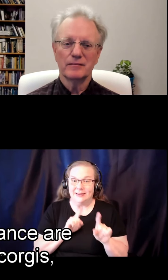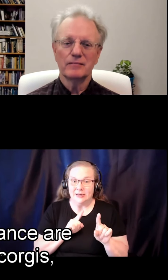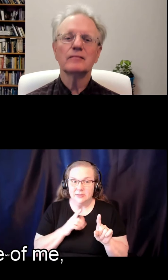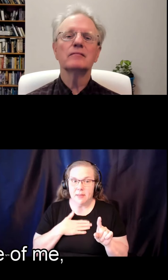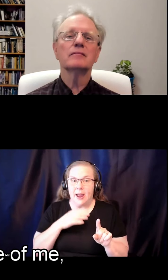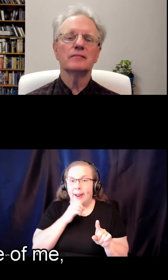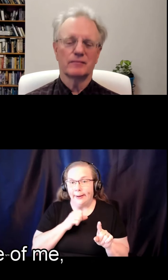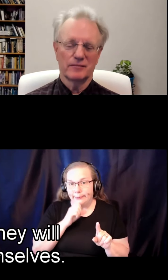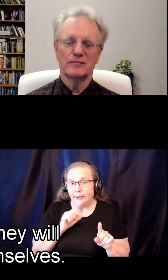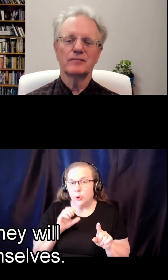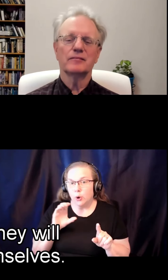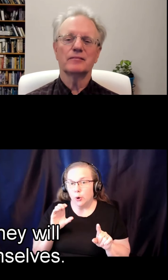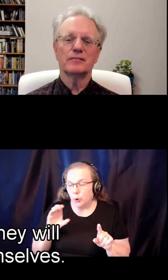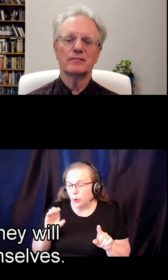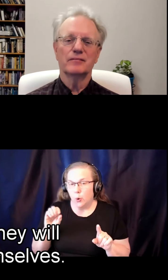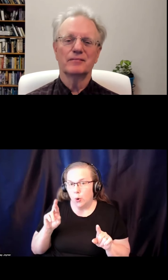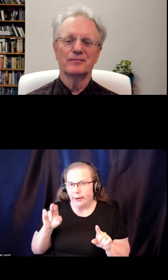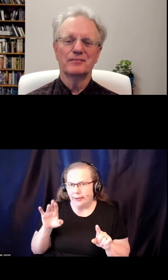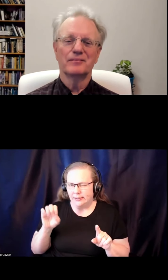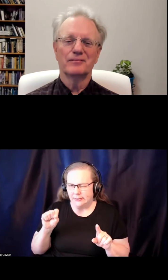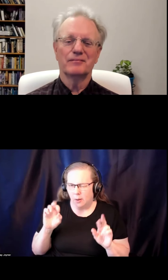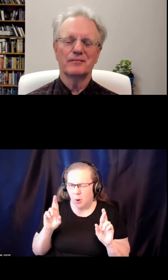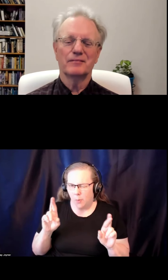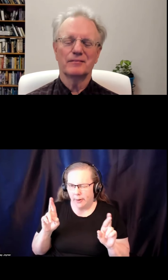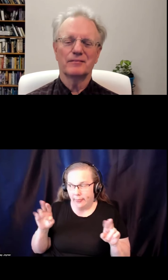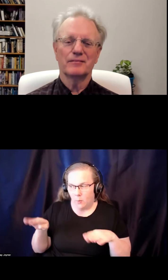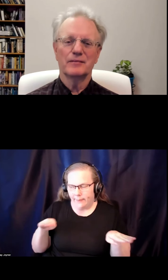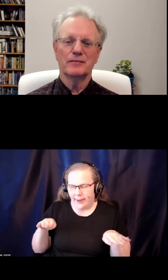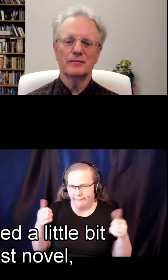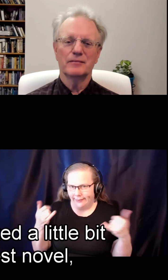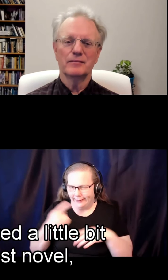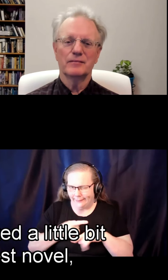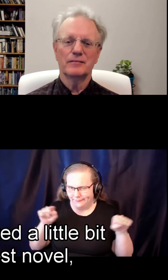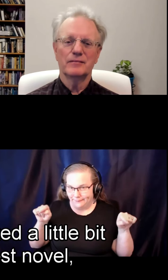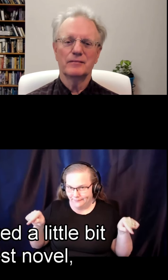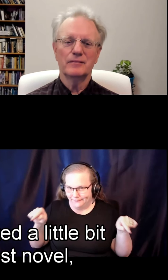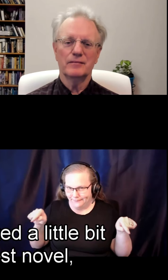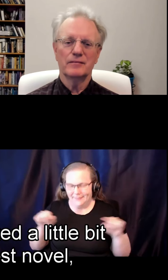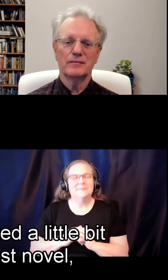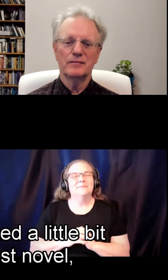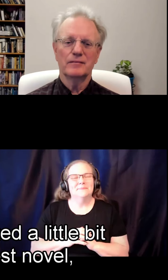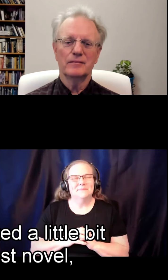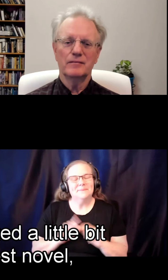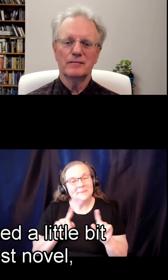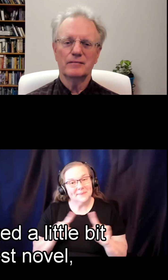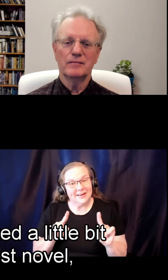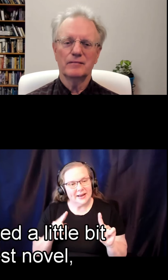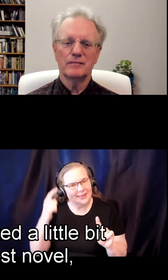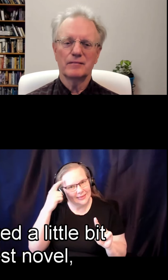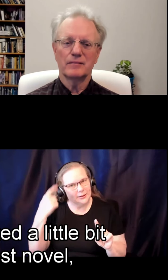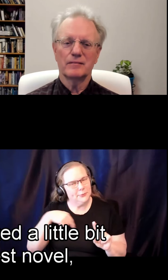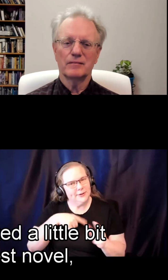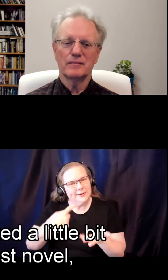elderly corgis to either side of me, and I hope they will behave themselves. So I think we talked a little bit